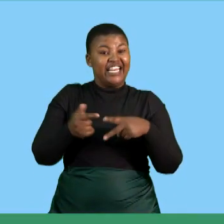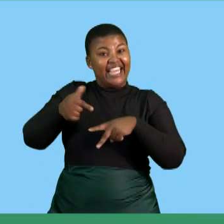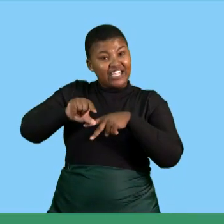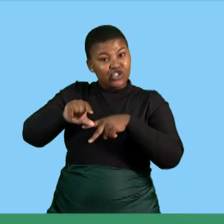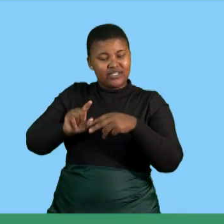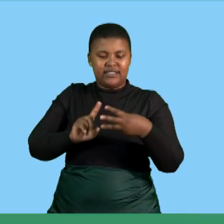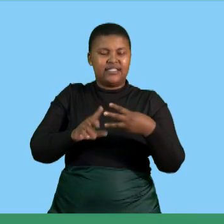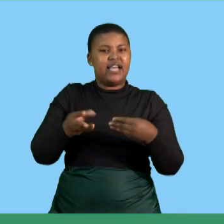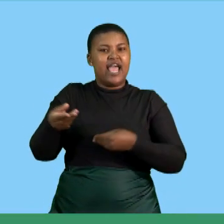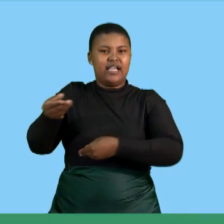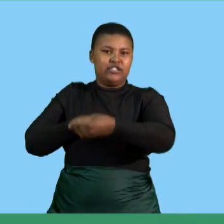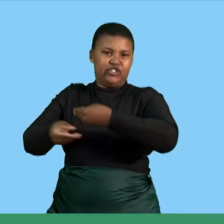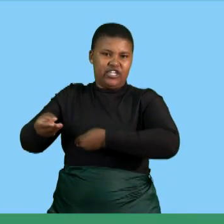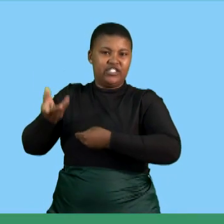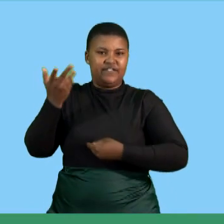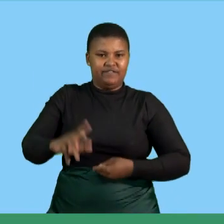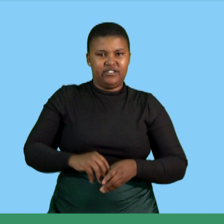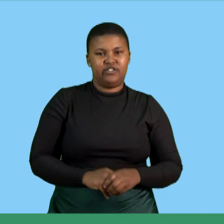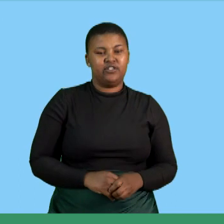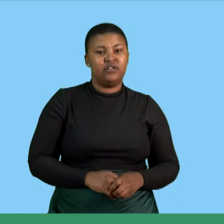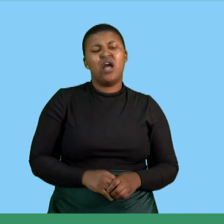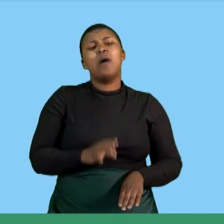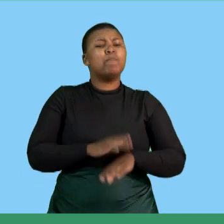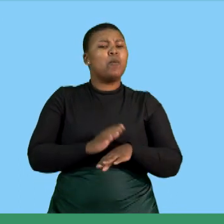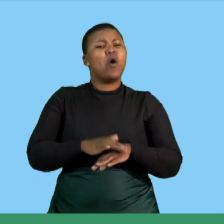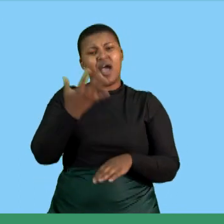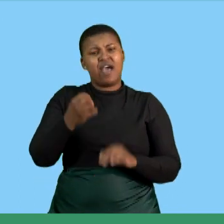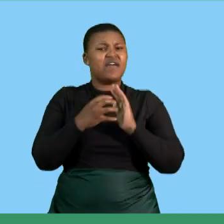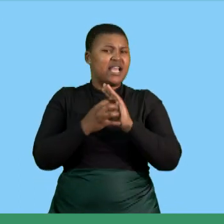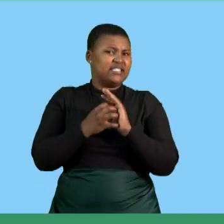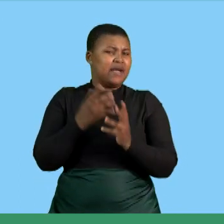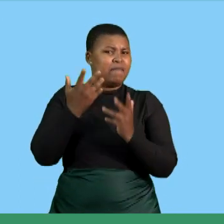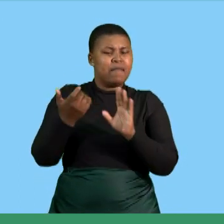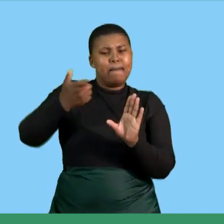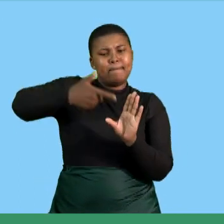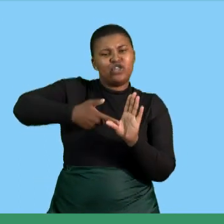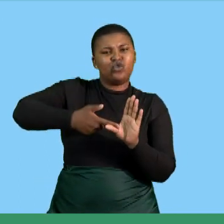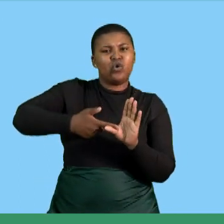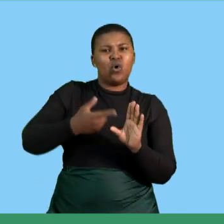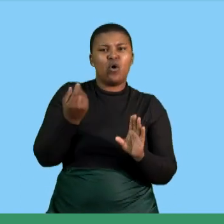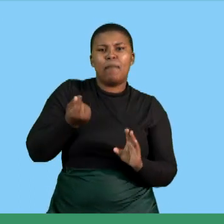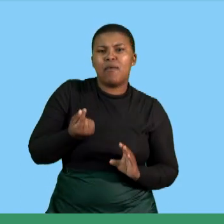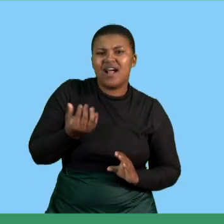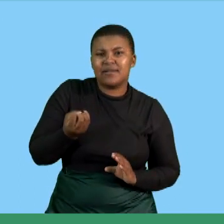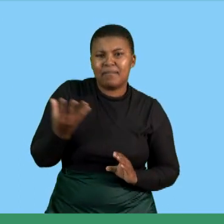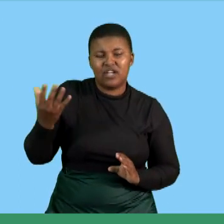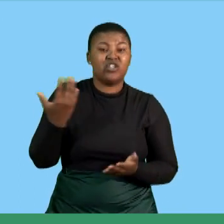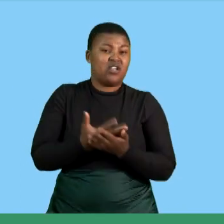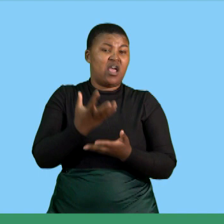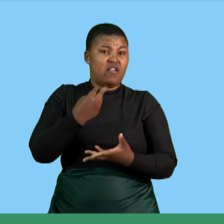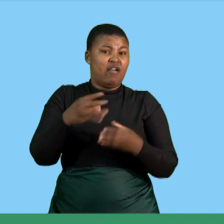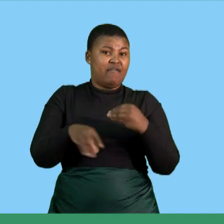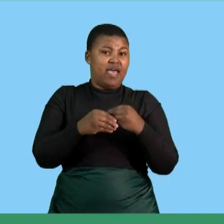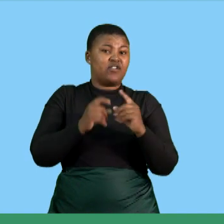interest rate, exchange rate. There is, of course, other examples like maybe petrol prices that could be included in